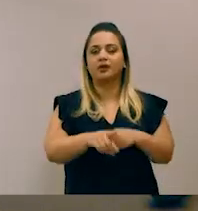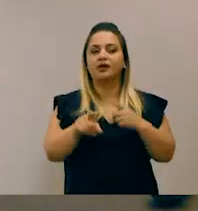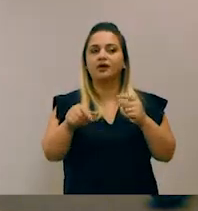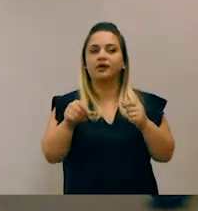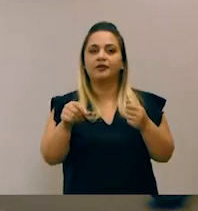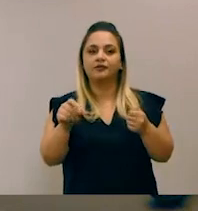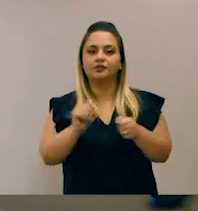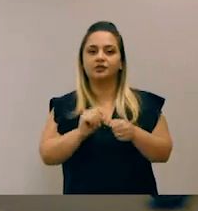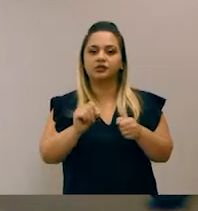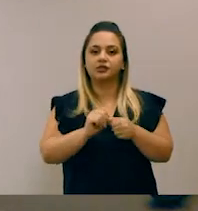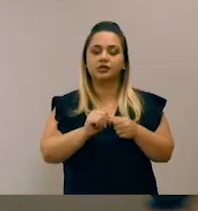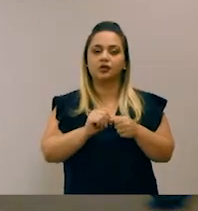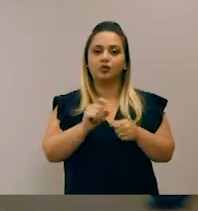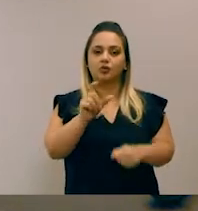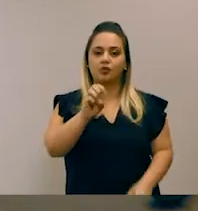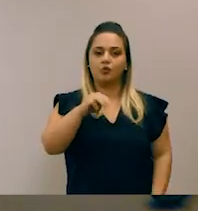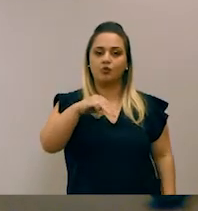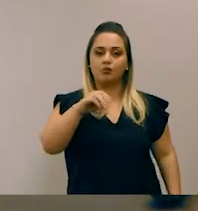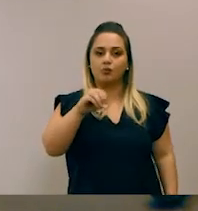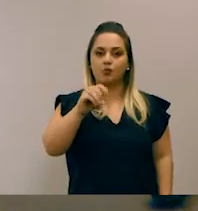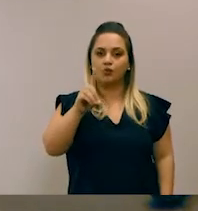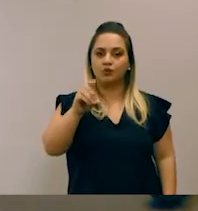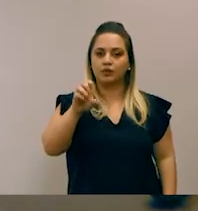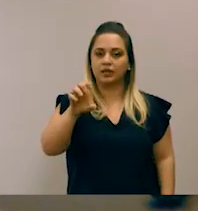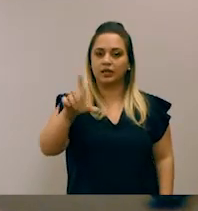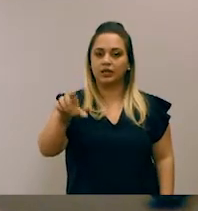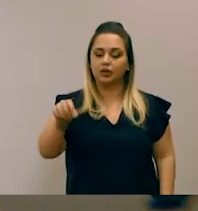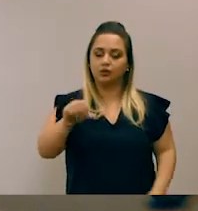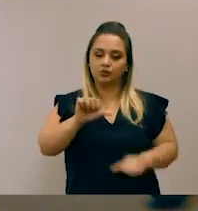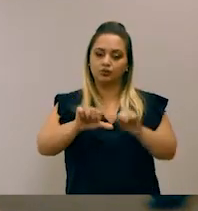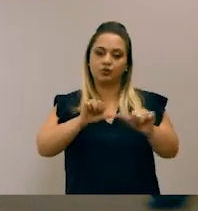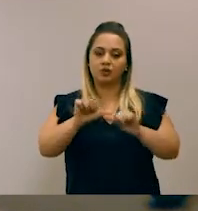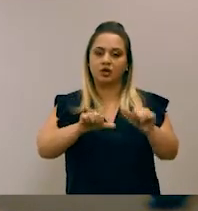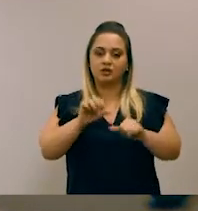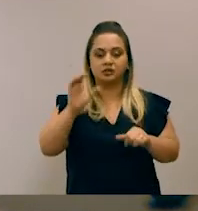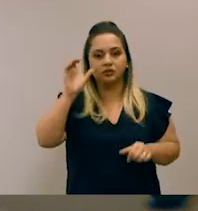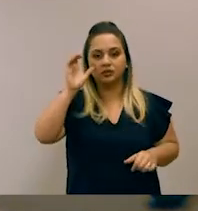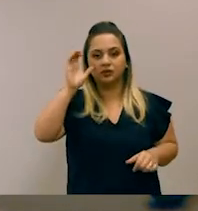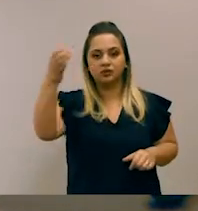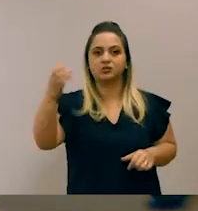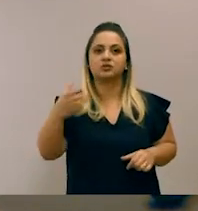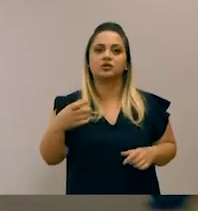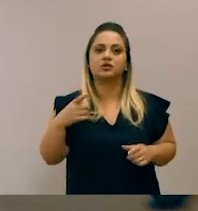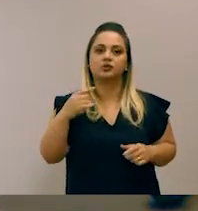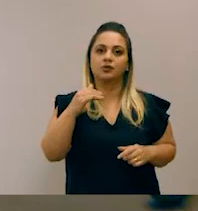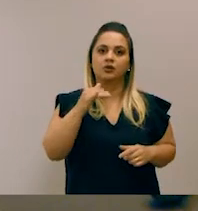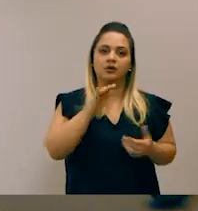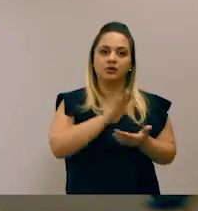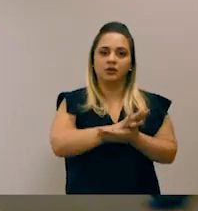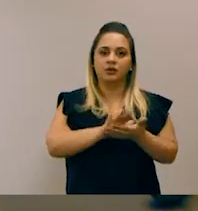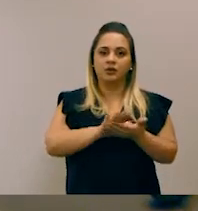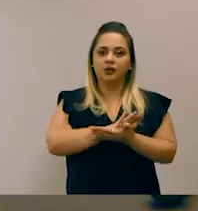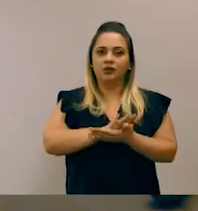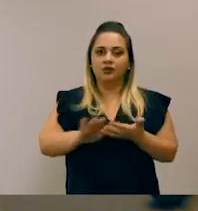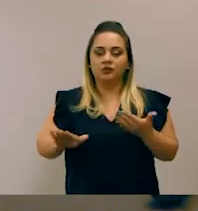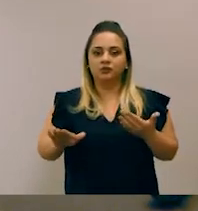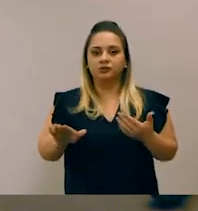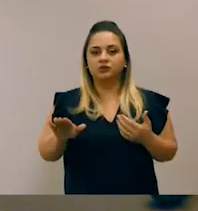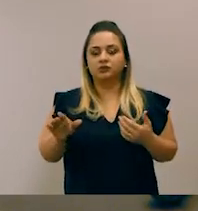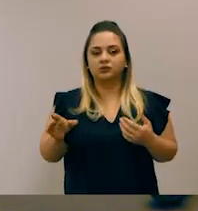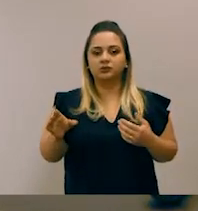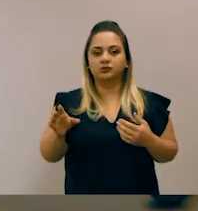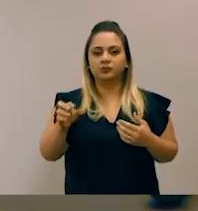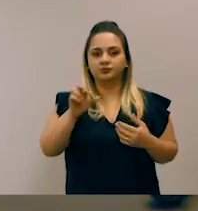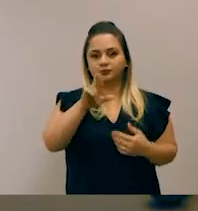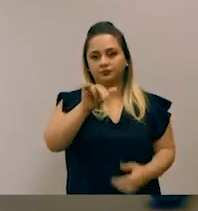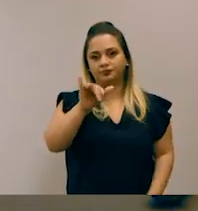made the model to change the decision that it would make if the word was